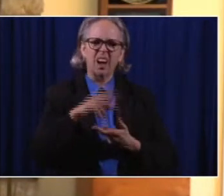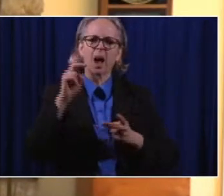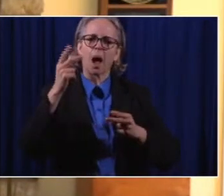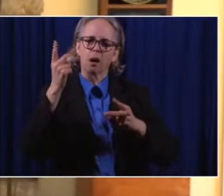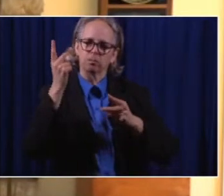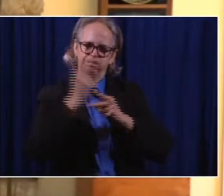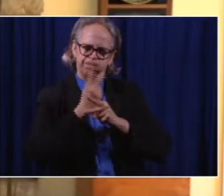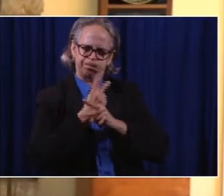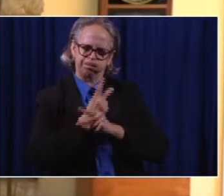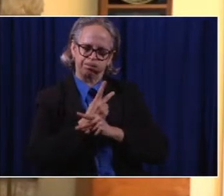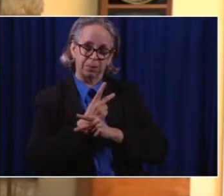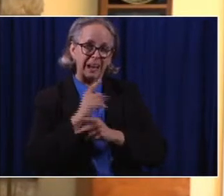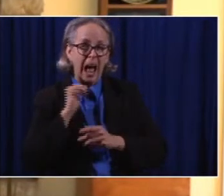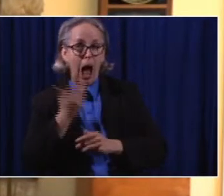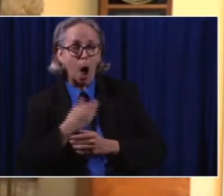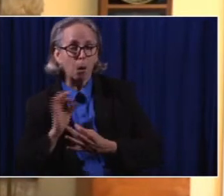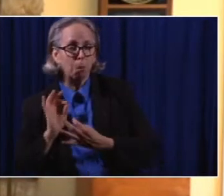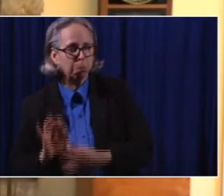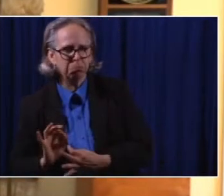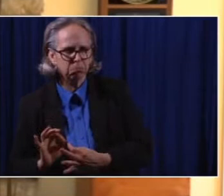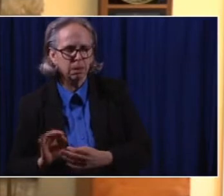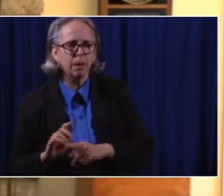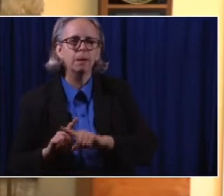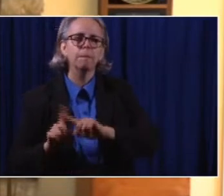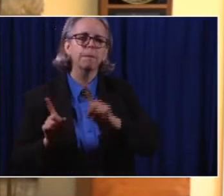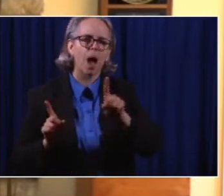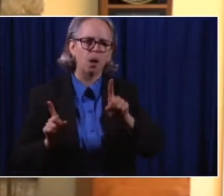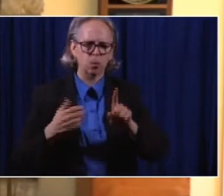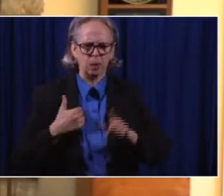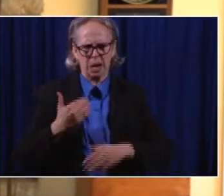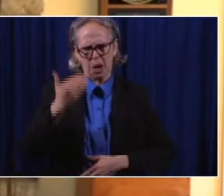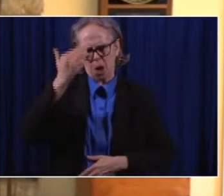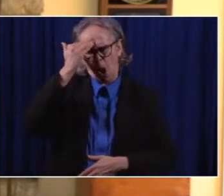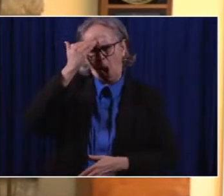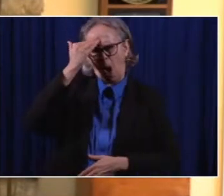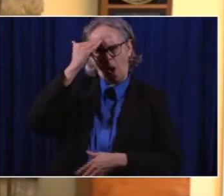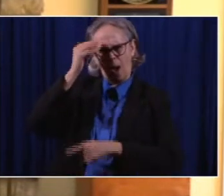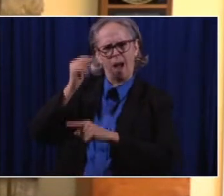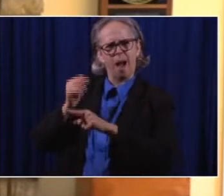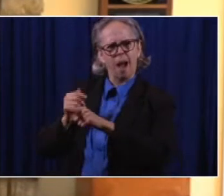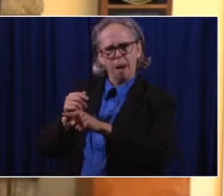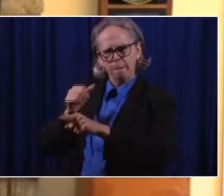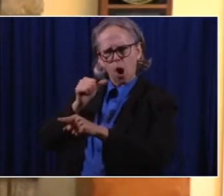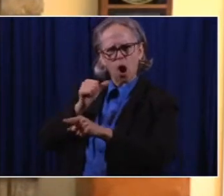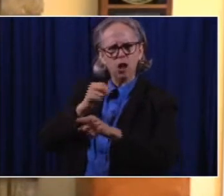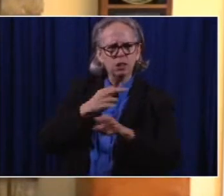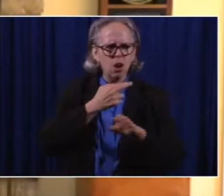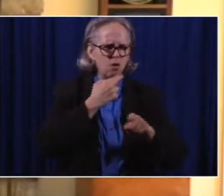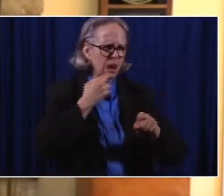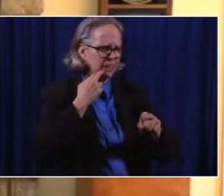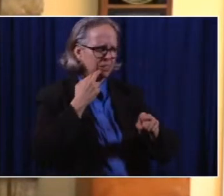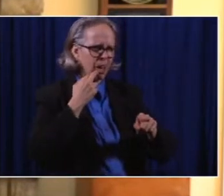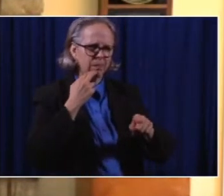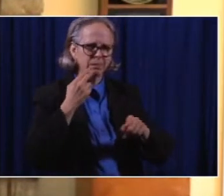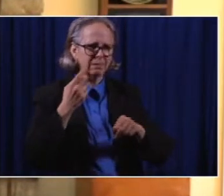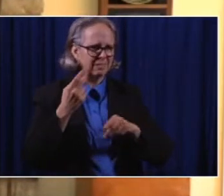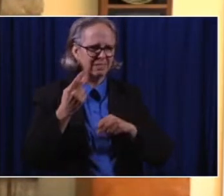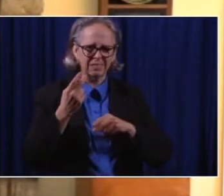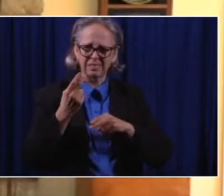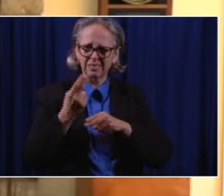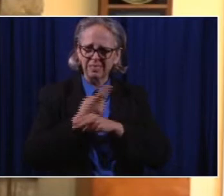know that in bars and restaurants, you cannot wear a mask at certain points, certainly when you're eating, certainly when you're